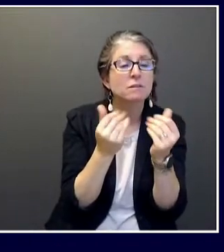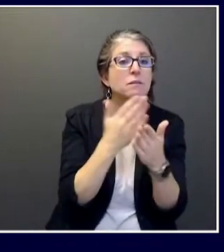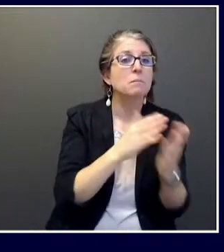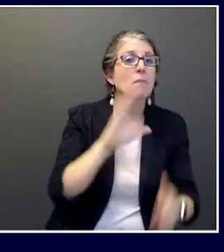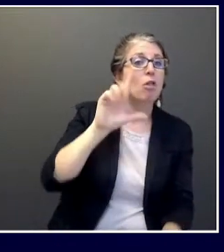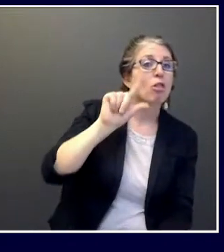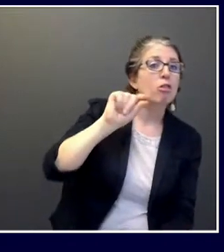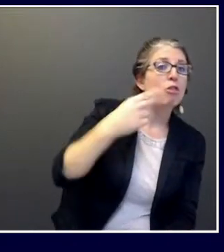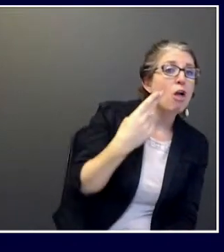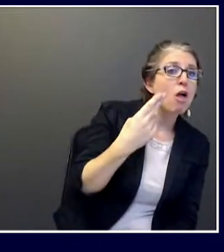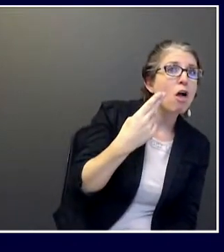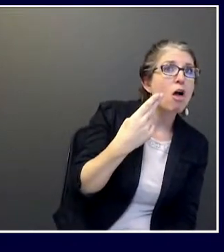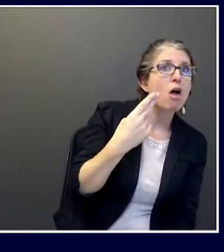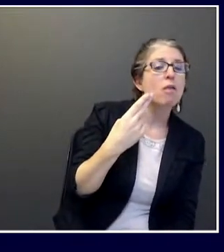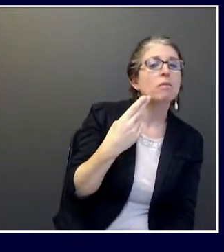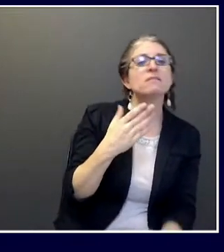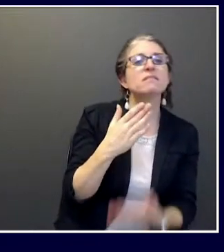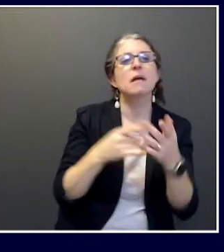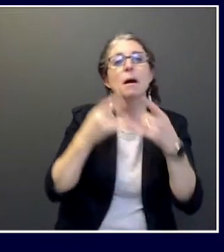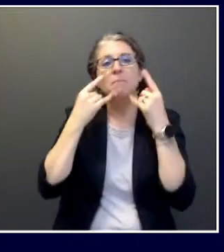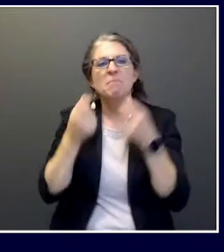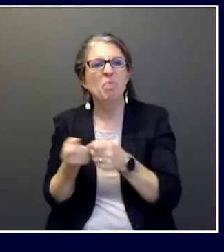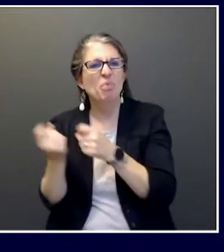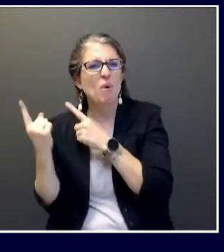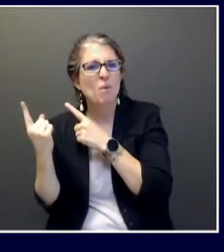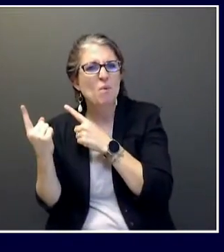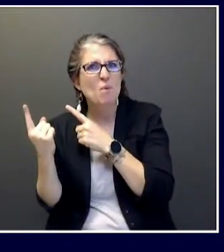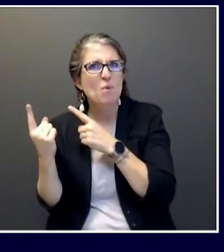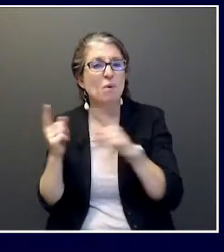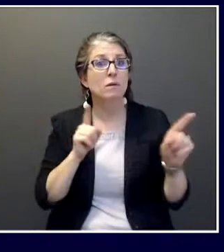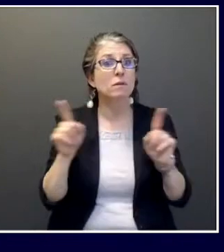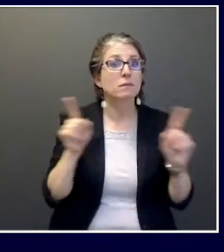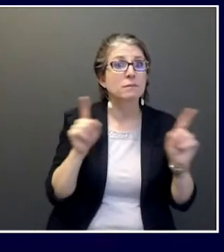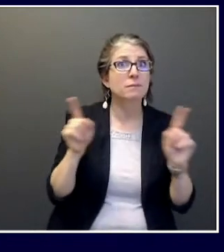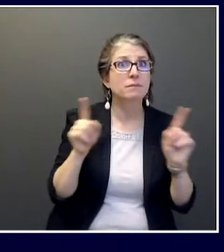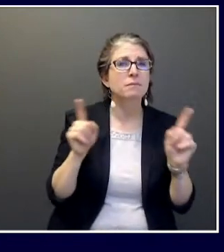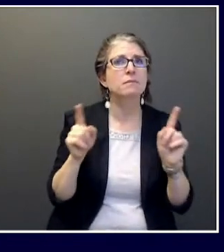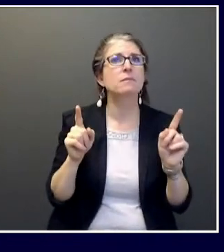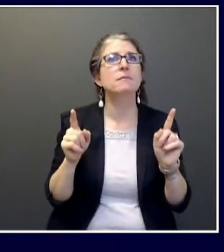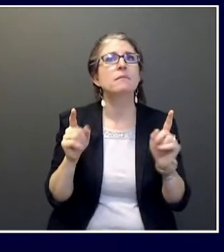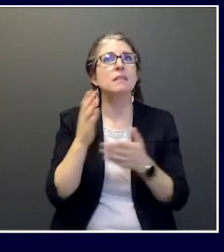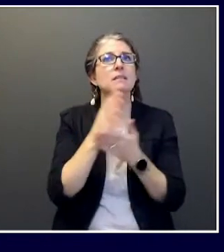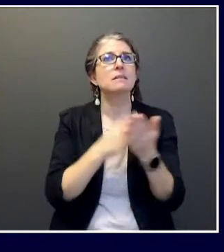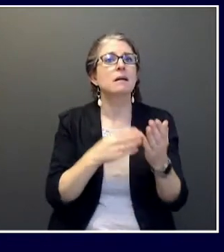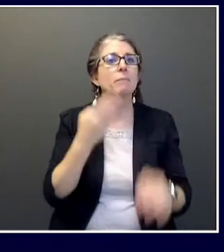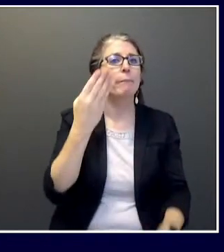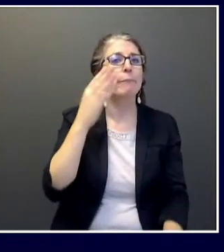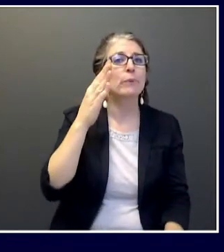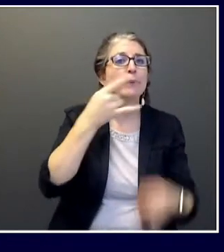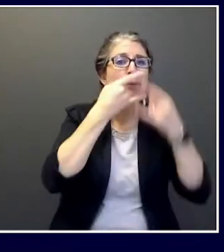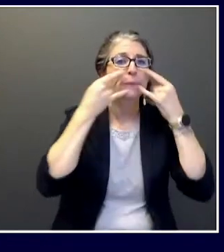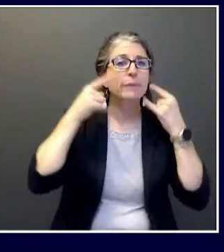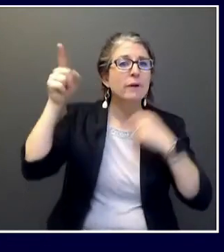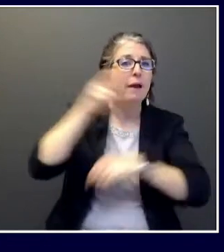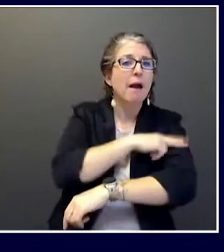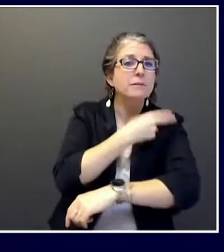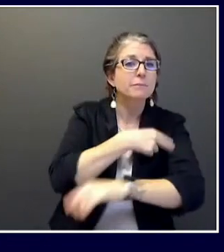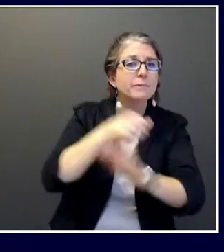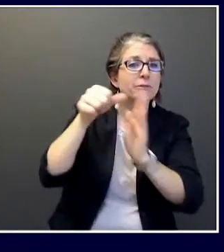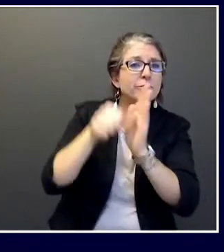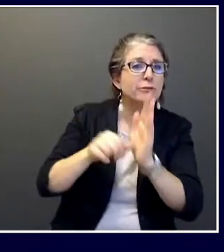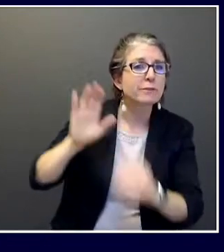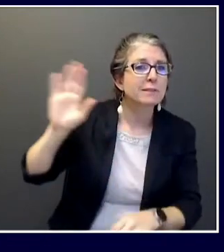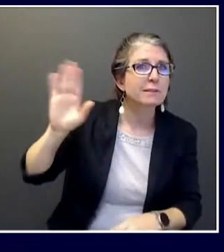and legit non-counterfeit KN95s are preferable. And a listener wanted to